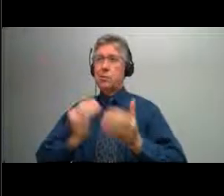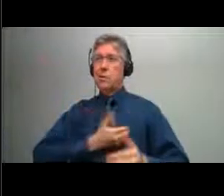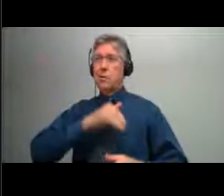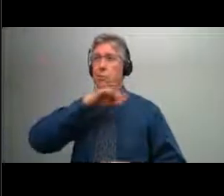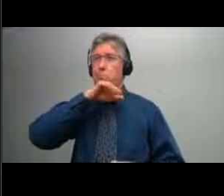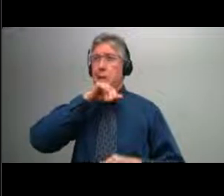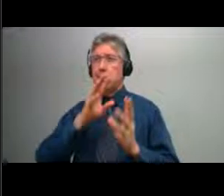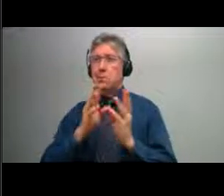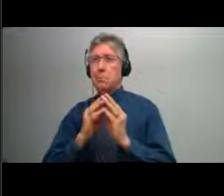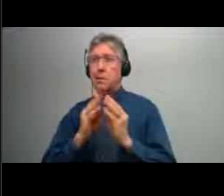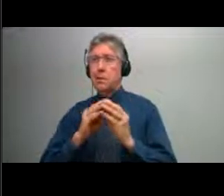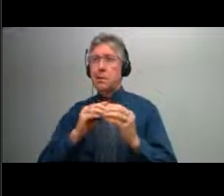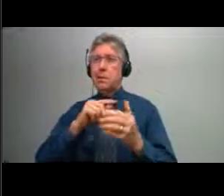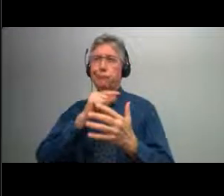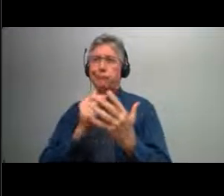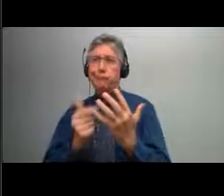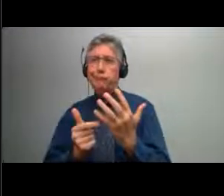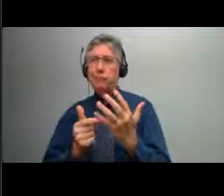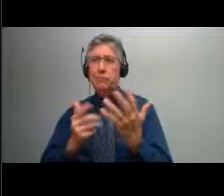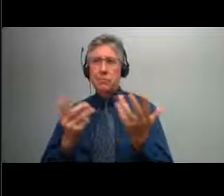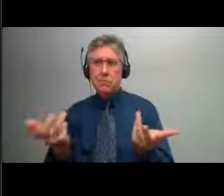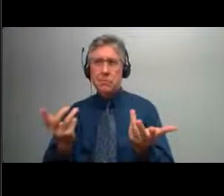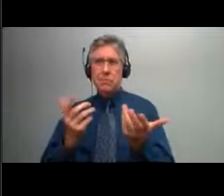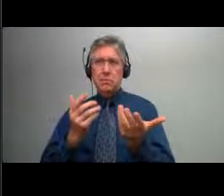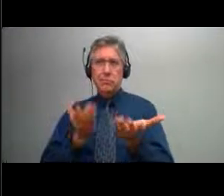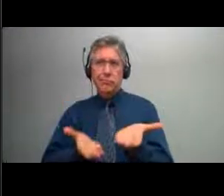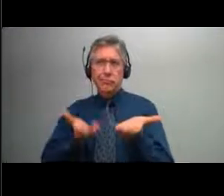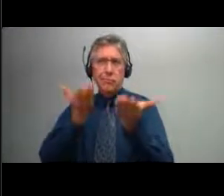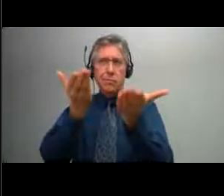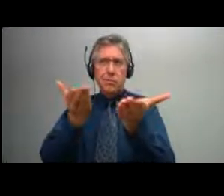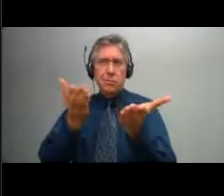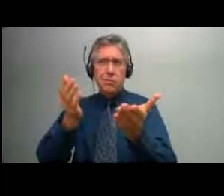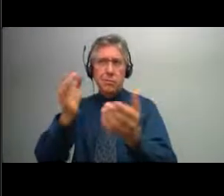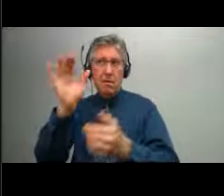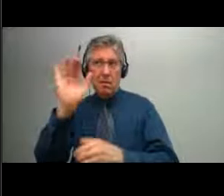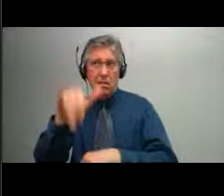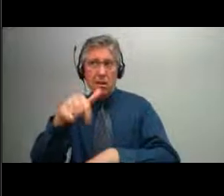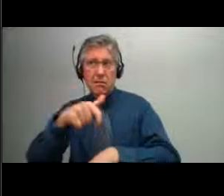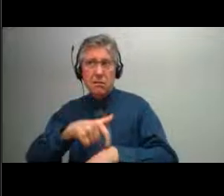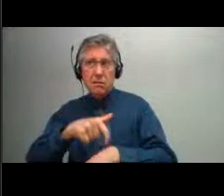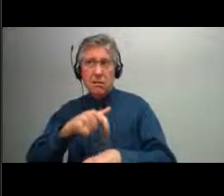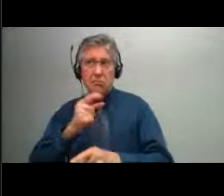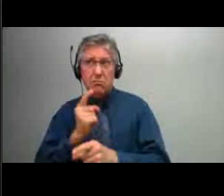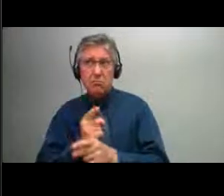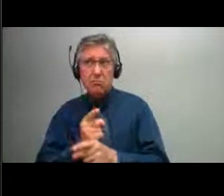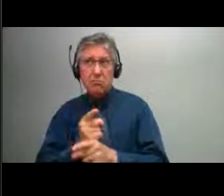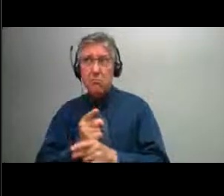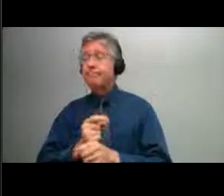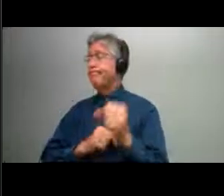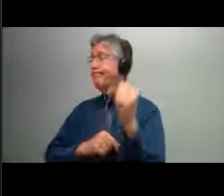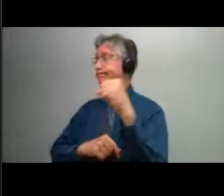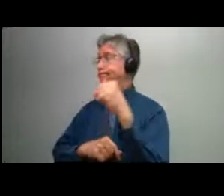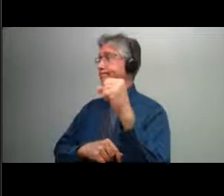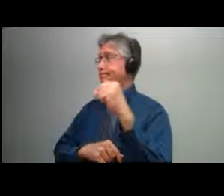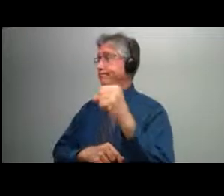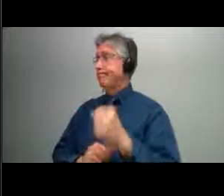round of meetings to address this issue more substantially at that point. Yes. Correct.